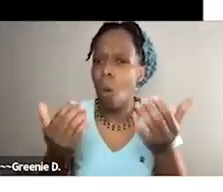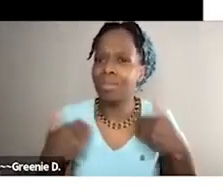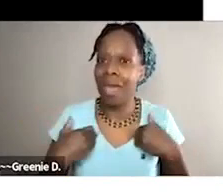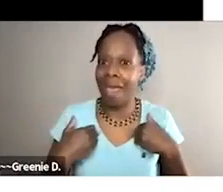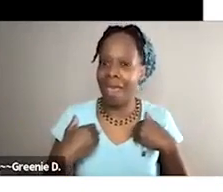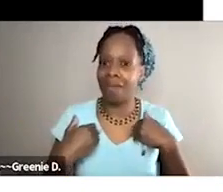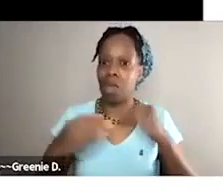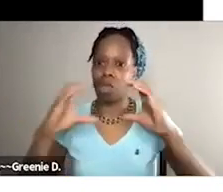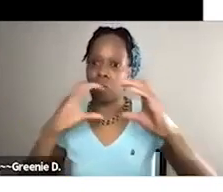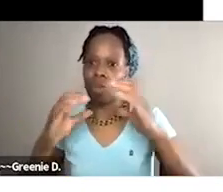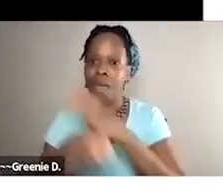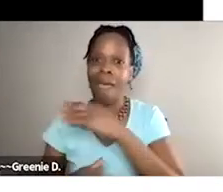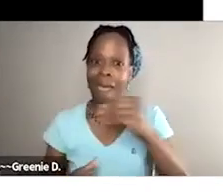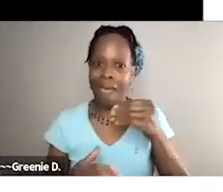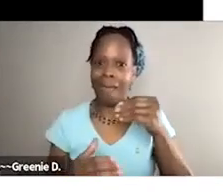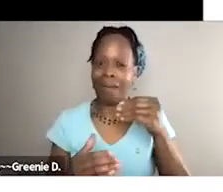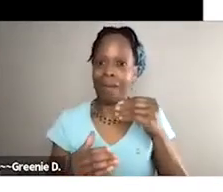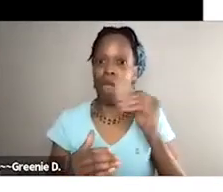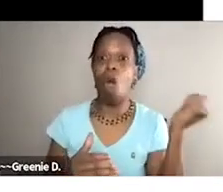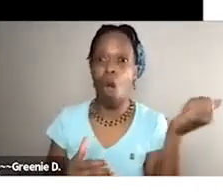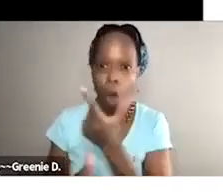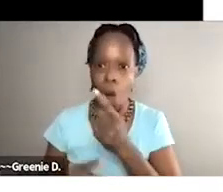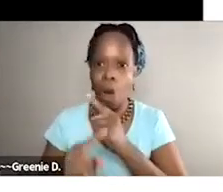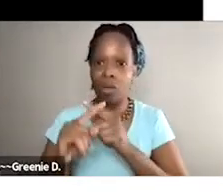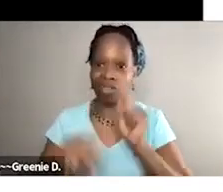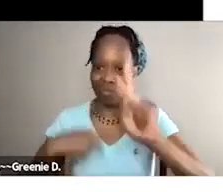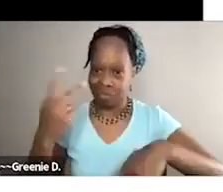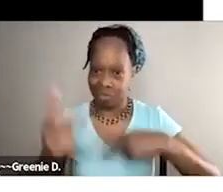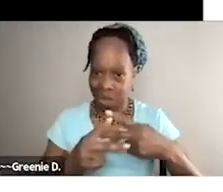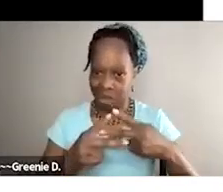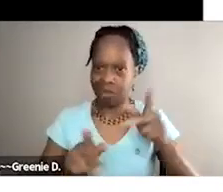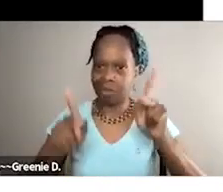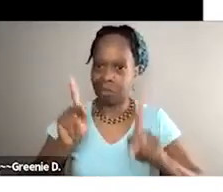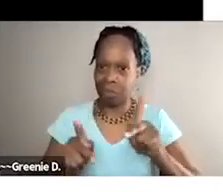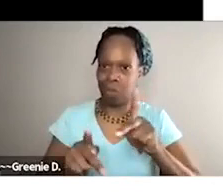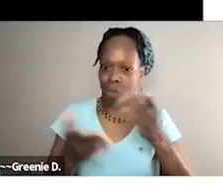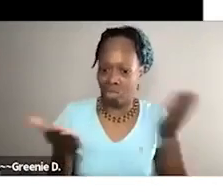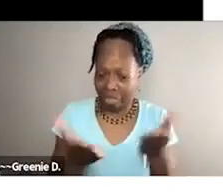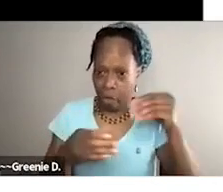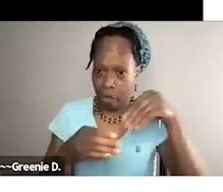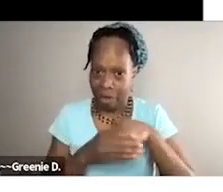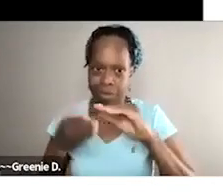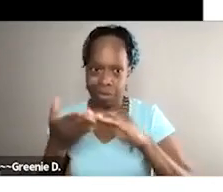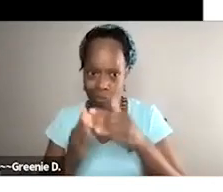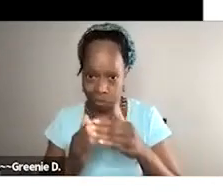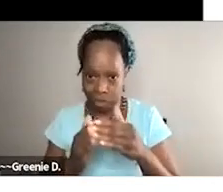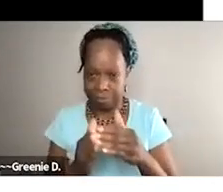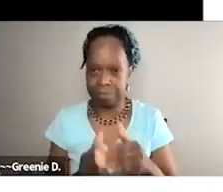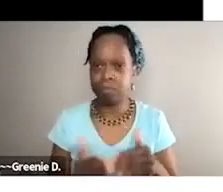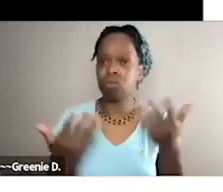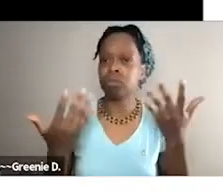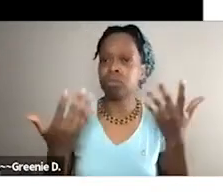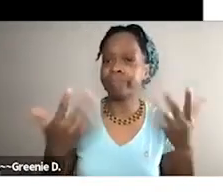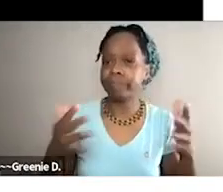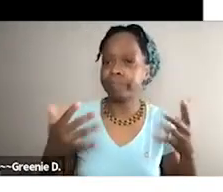So we've talked about how the disability community is the largest and the most diverse minority group in